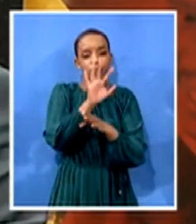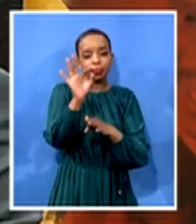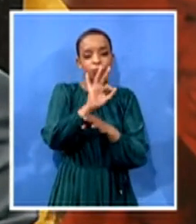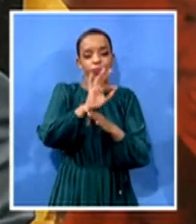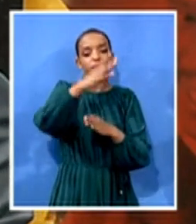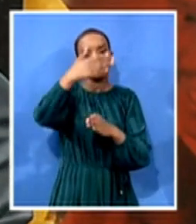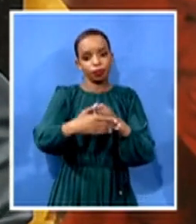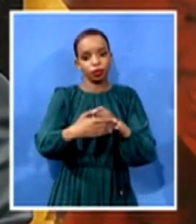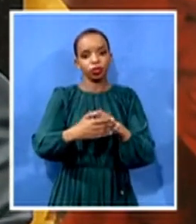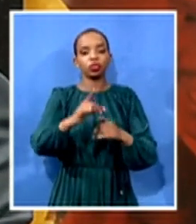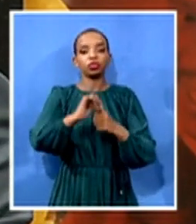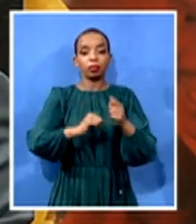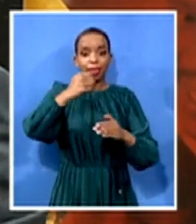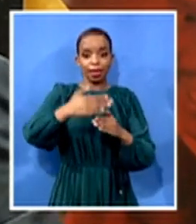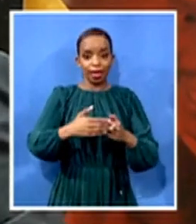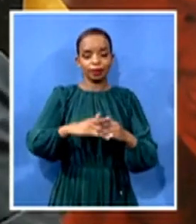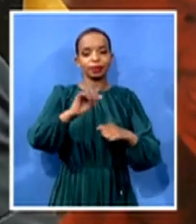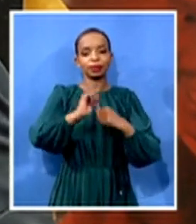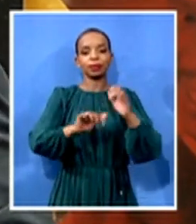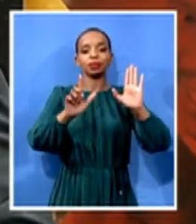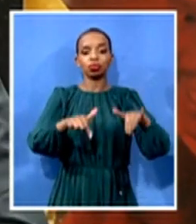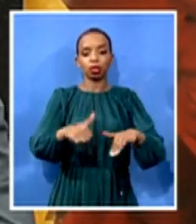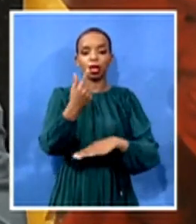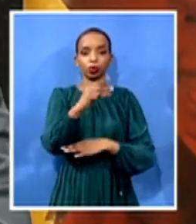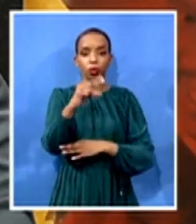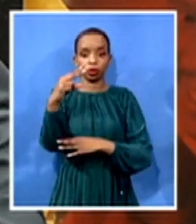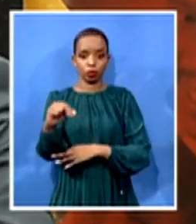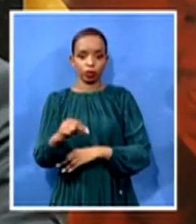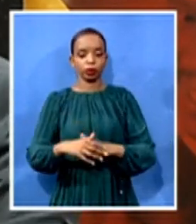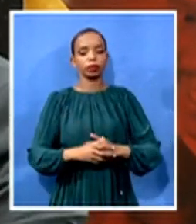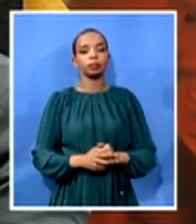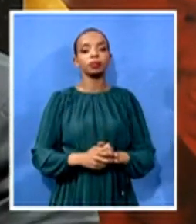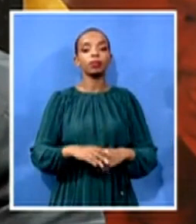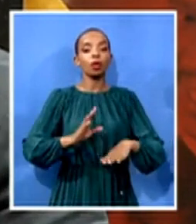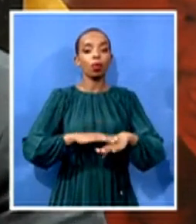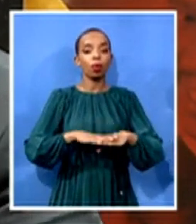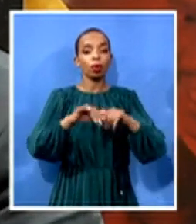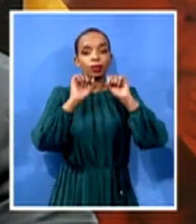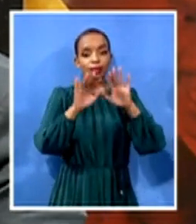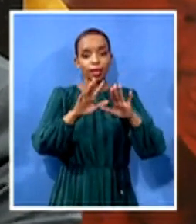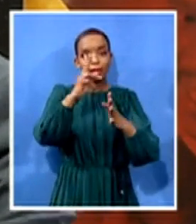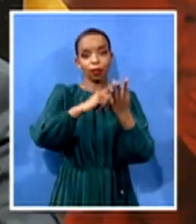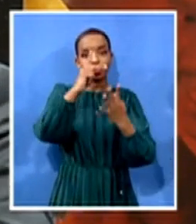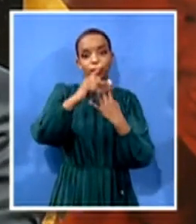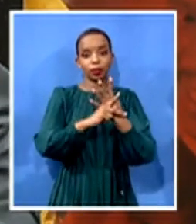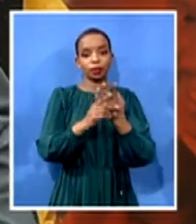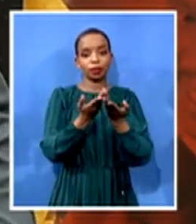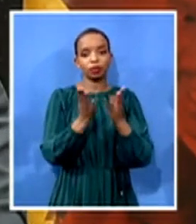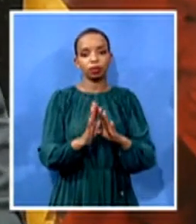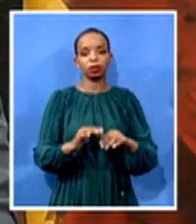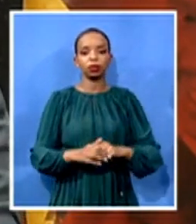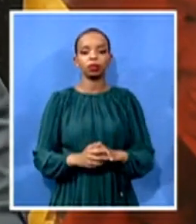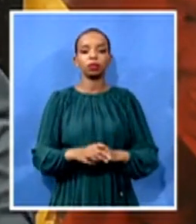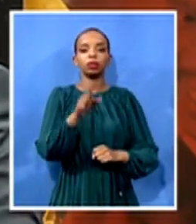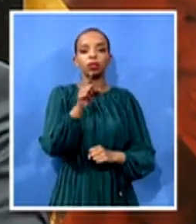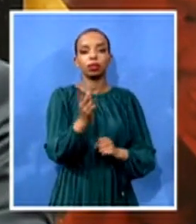The completion of the remaining 10 projects earmarked for the end of August 2020.